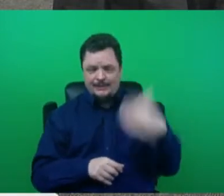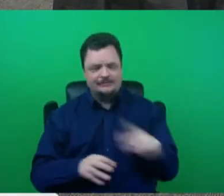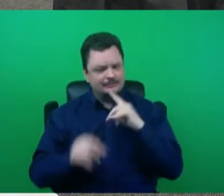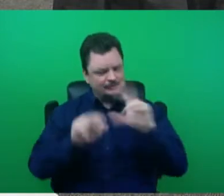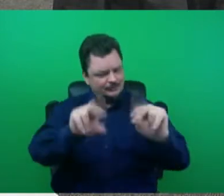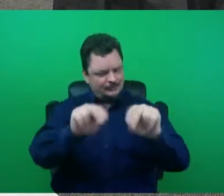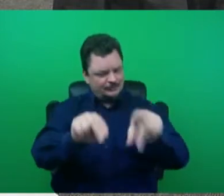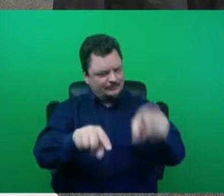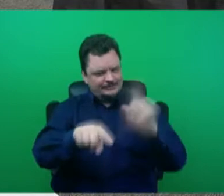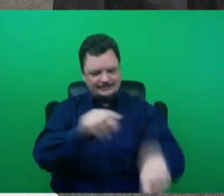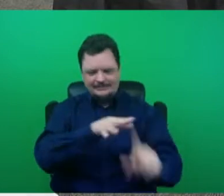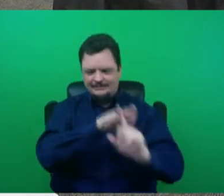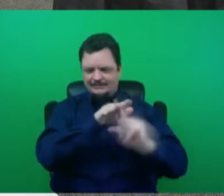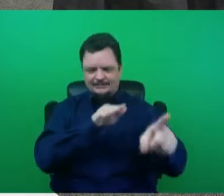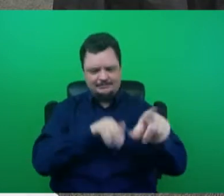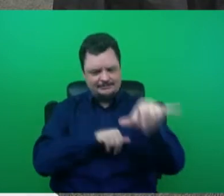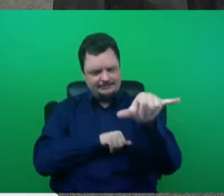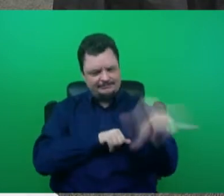Thank you.